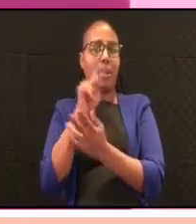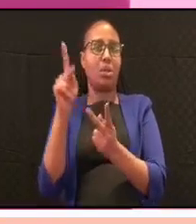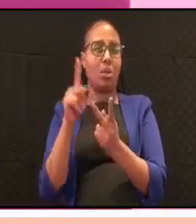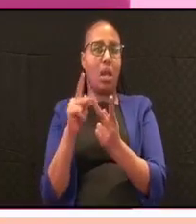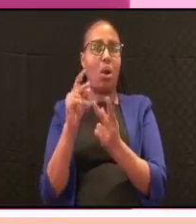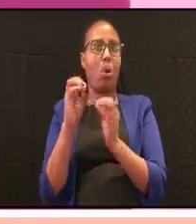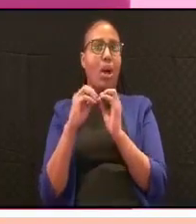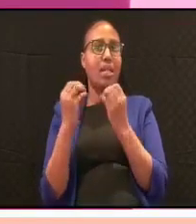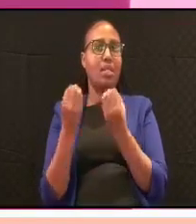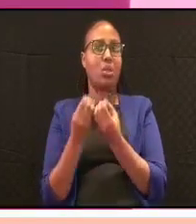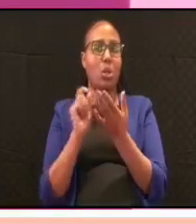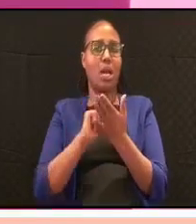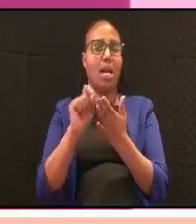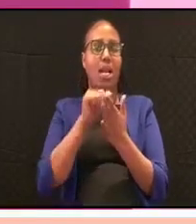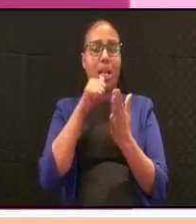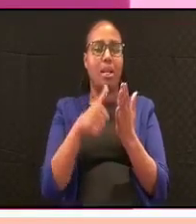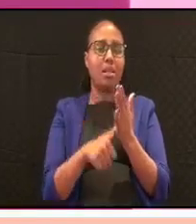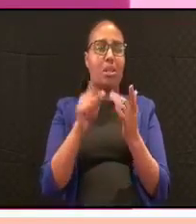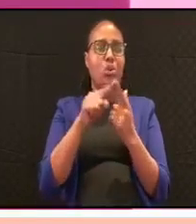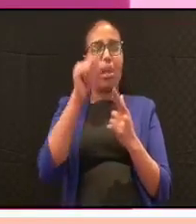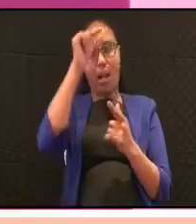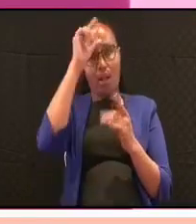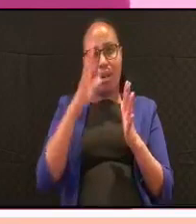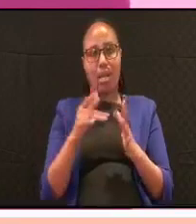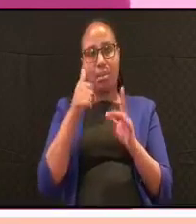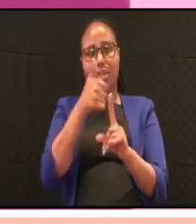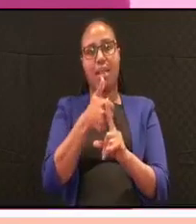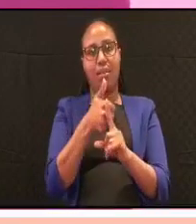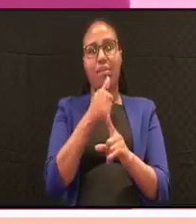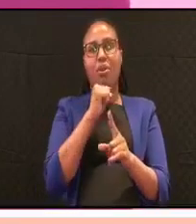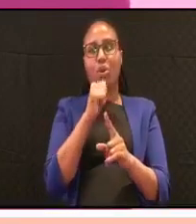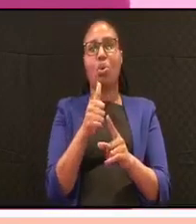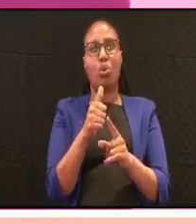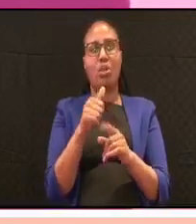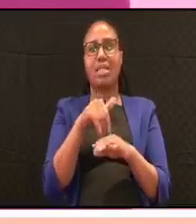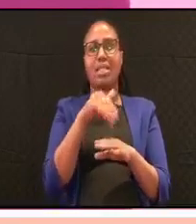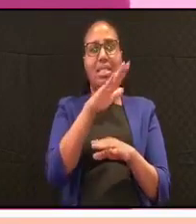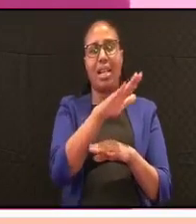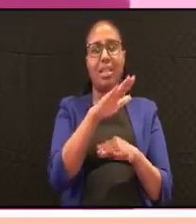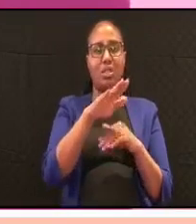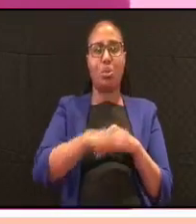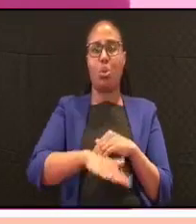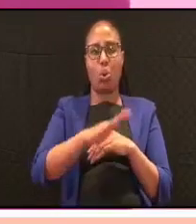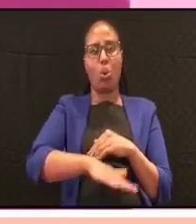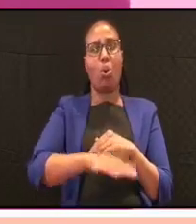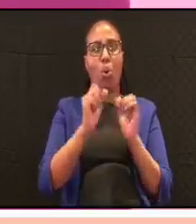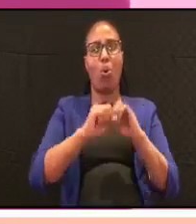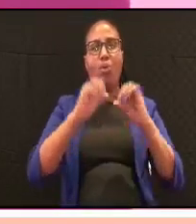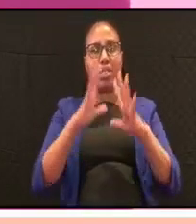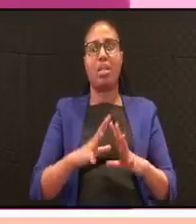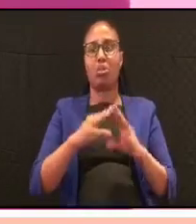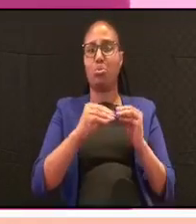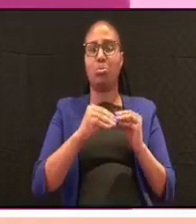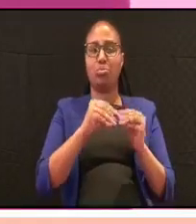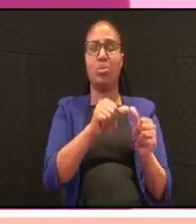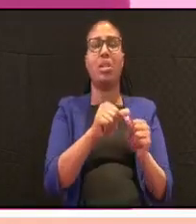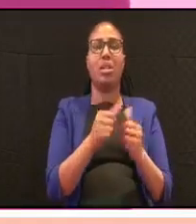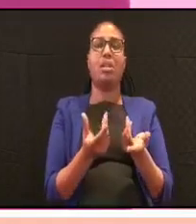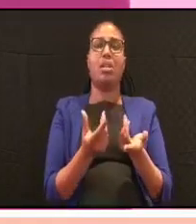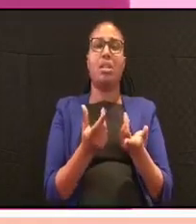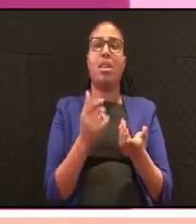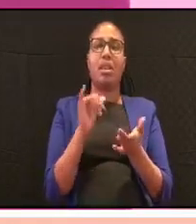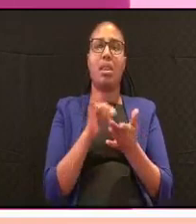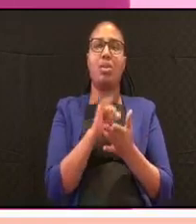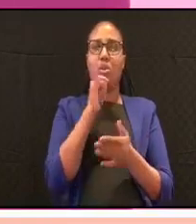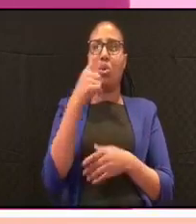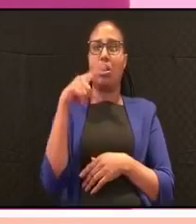organization write a letter to the governor himself and not delegate to some junior officers to address a sitting governor, because that is